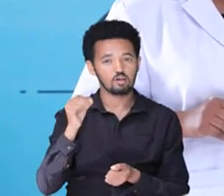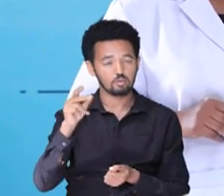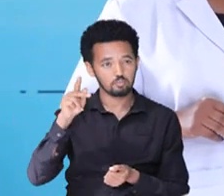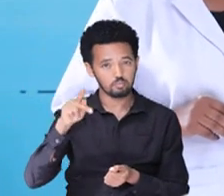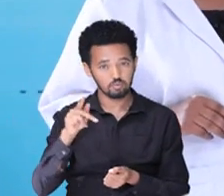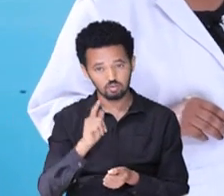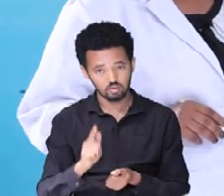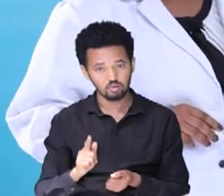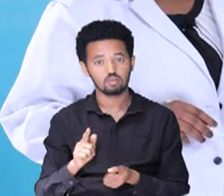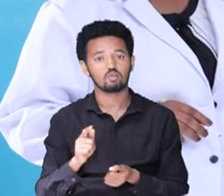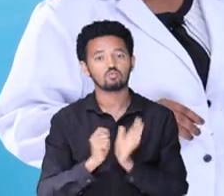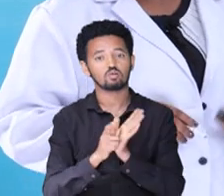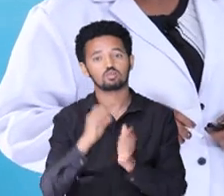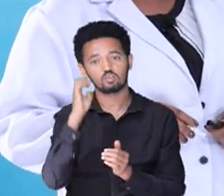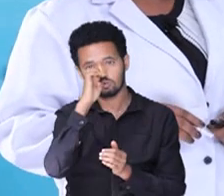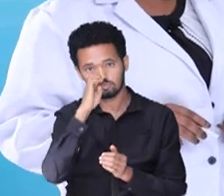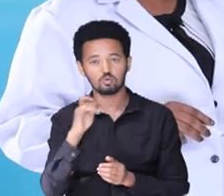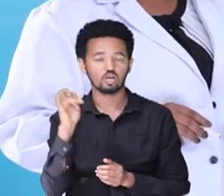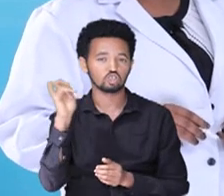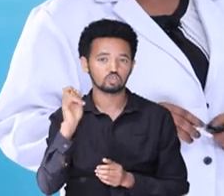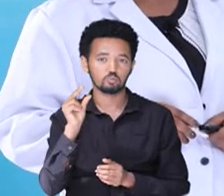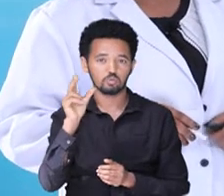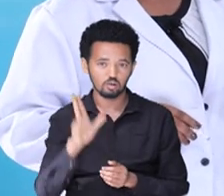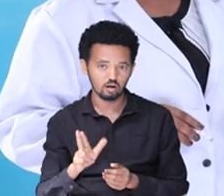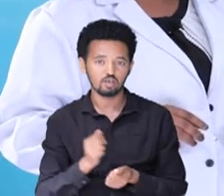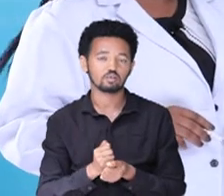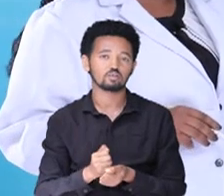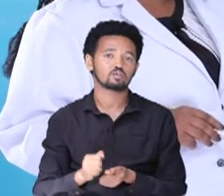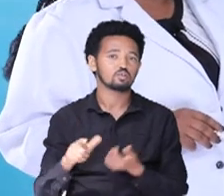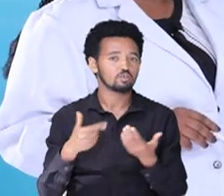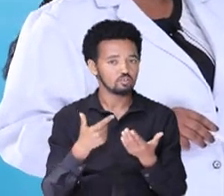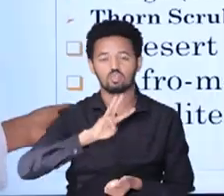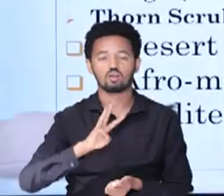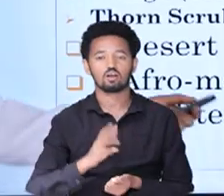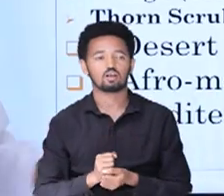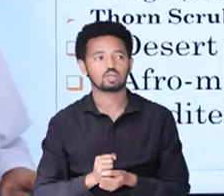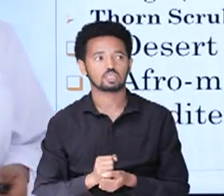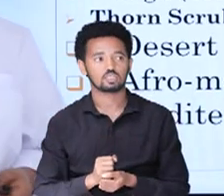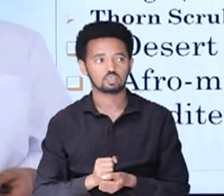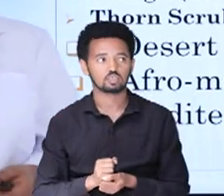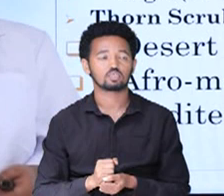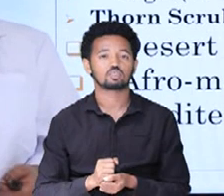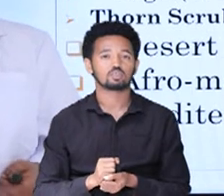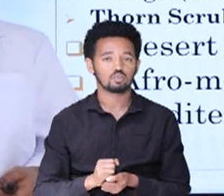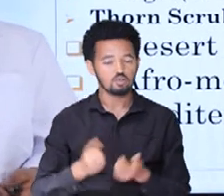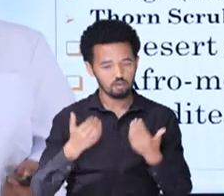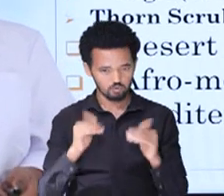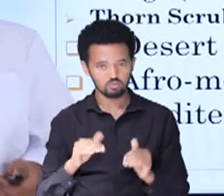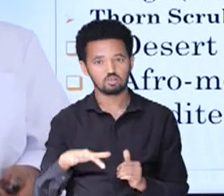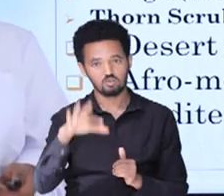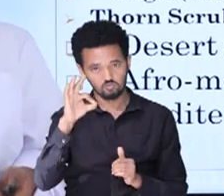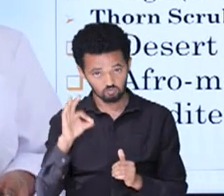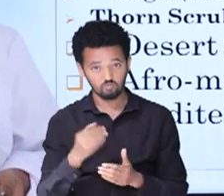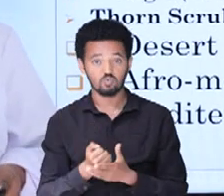common. For example, in Ethiopia, Jibira and Asta are the common type of vegetation. The Mediterranean vegetation mostly found in